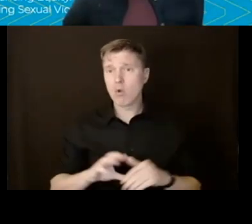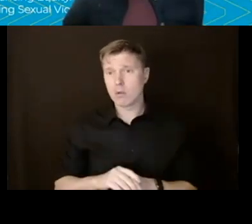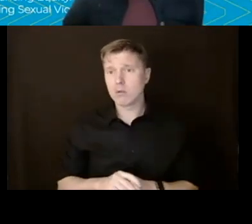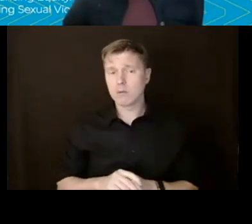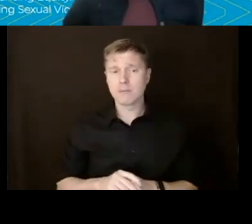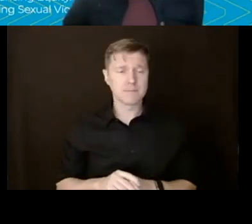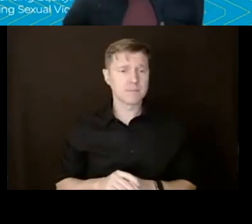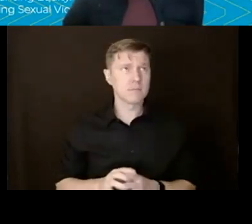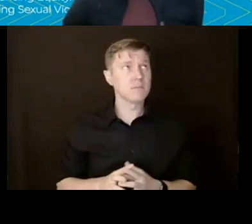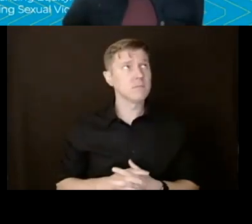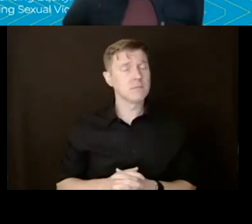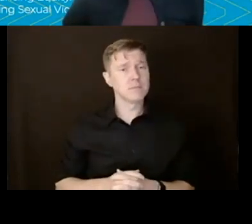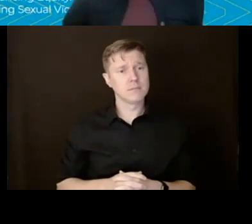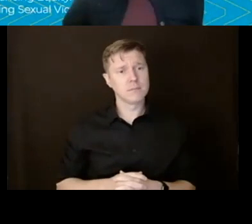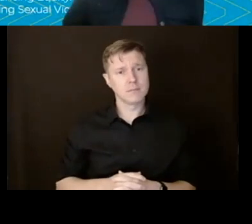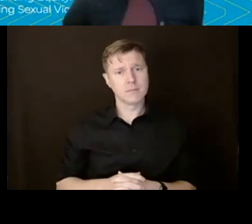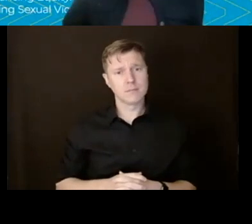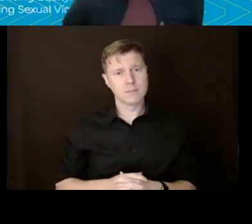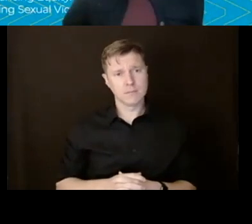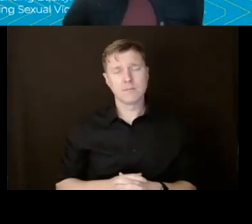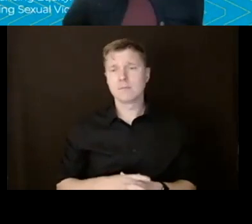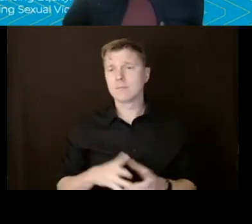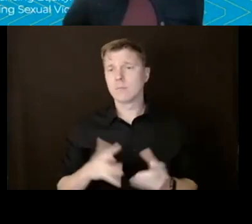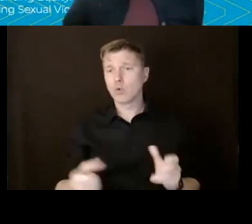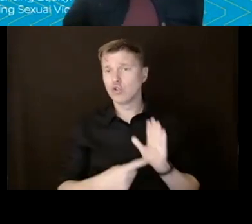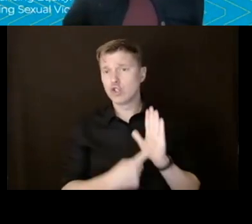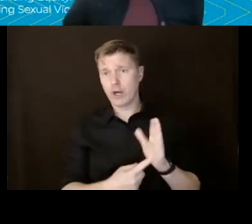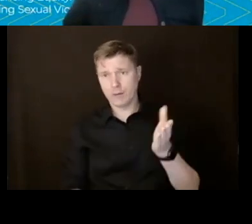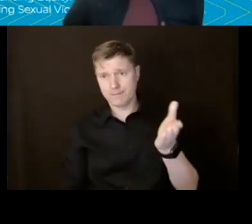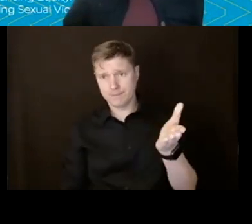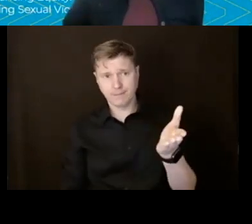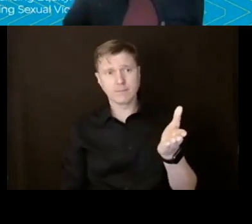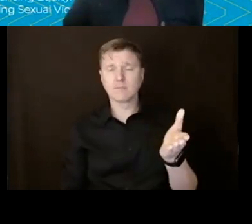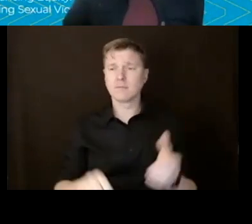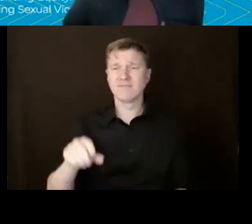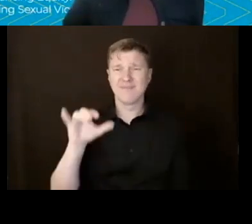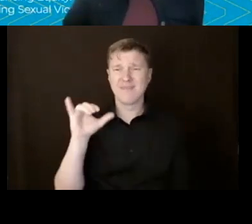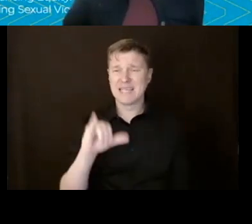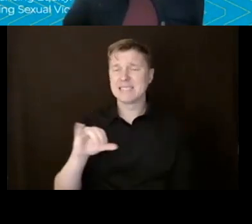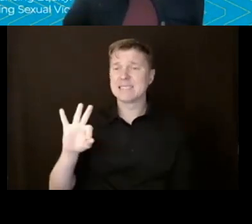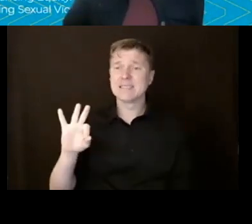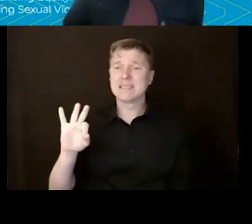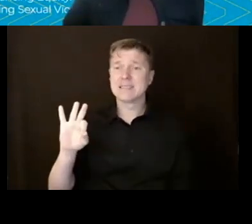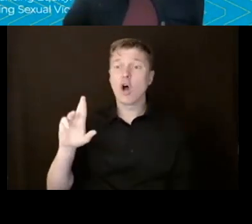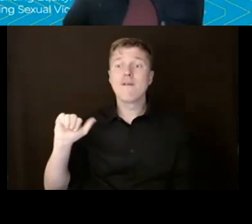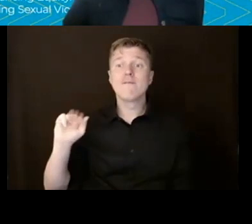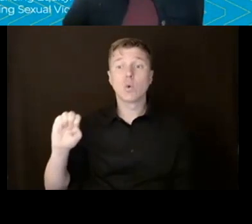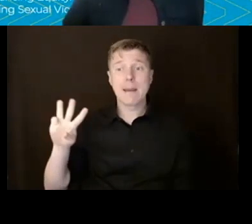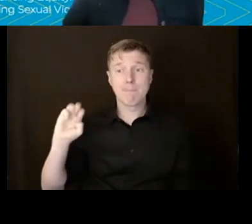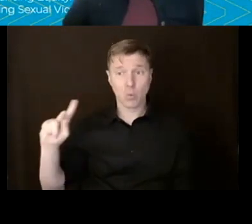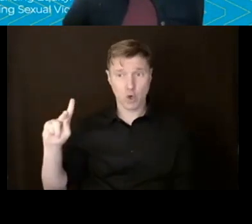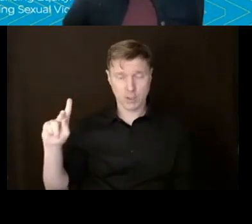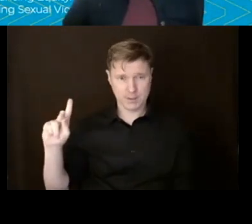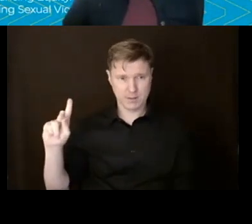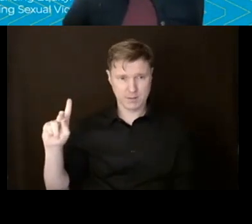was saying. So I want to share this framework. I guess that's how you would think about it, that